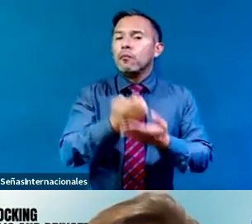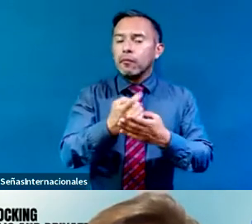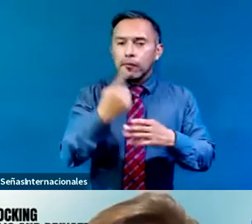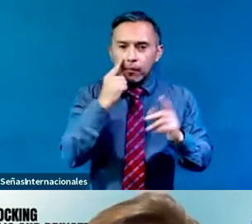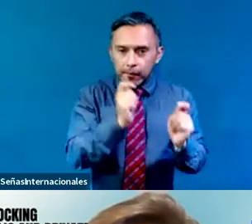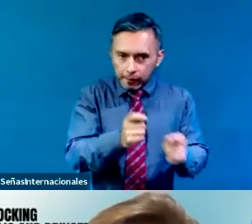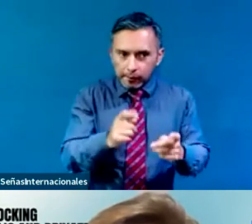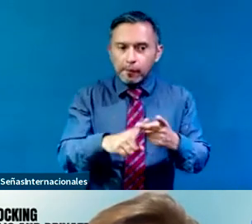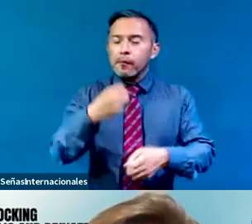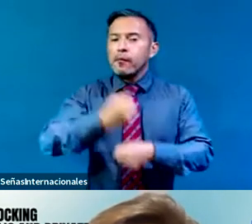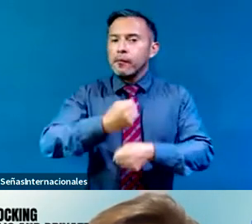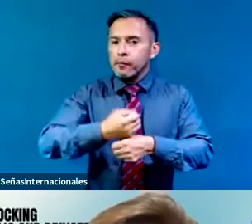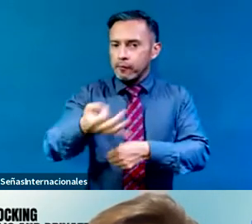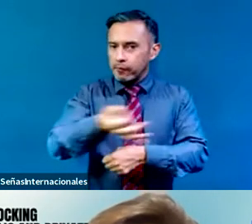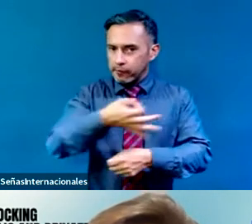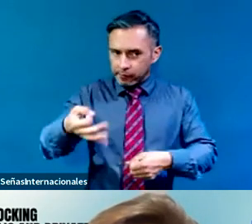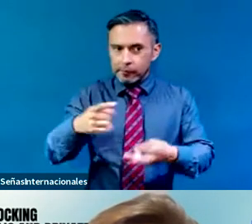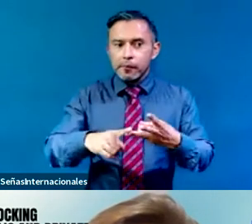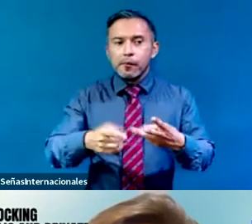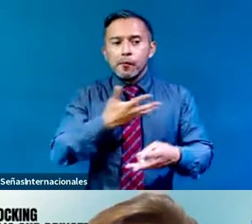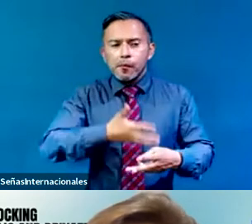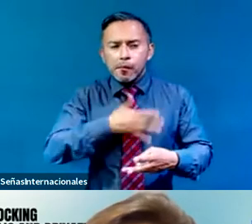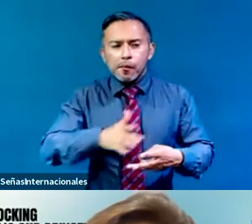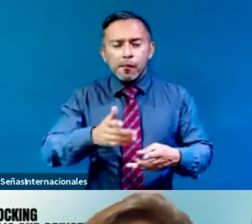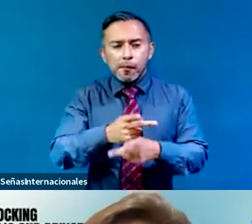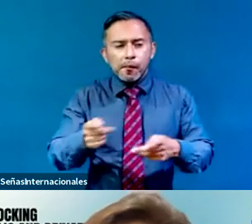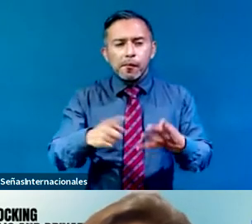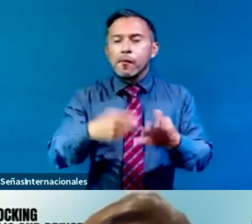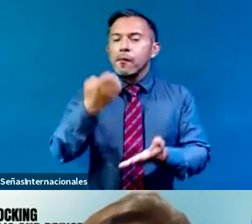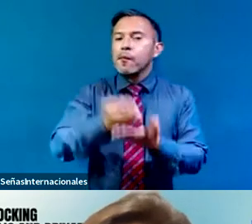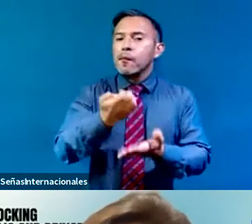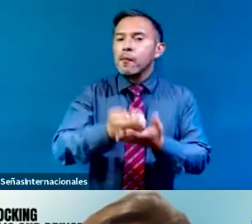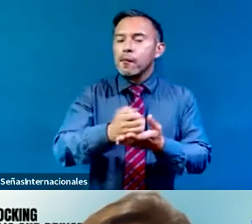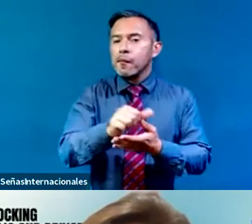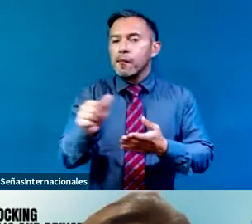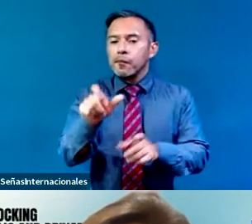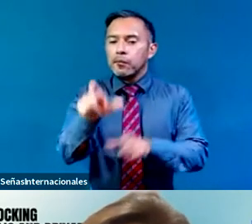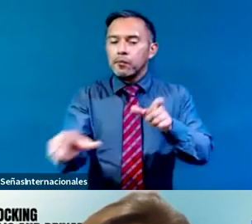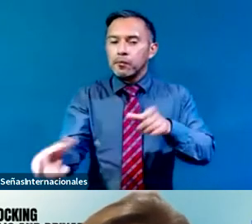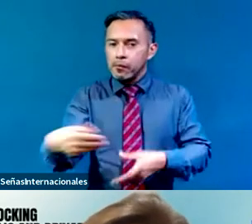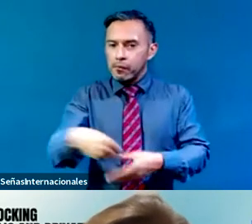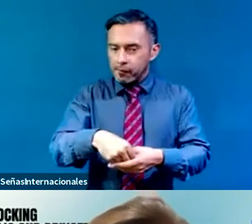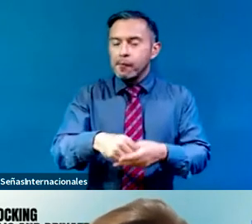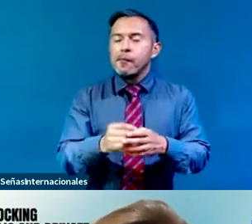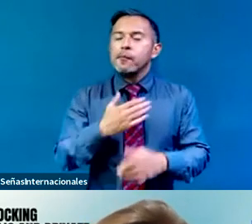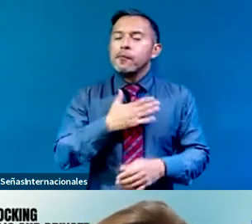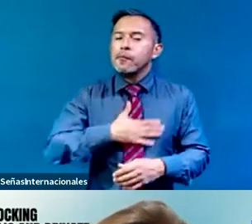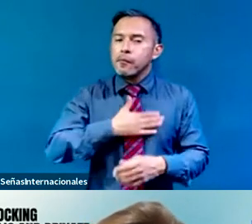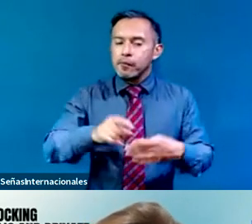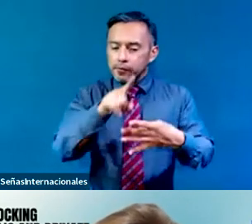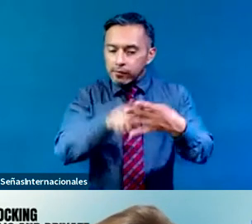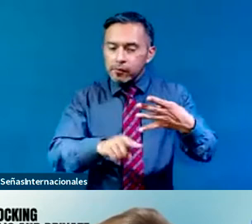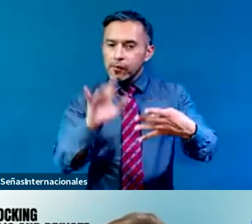inclusive economies. Please select one by clicking, and in a few moments, we'll have the results on which of